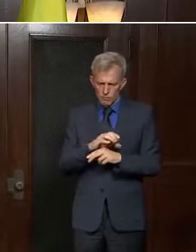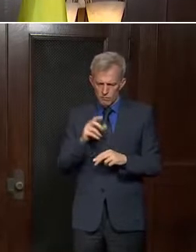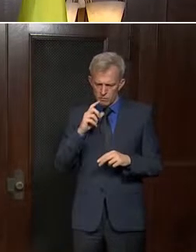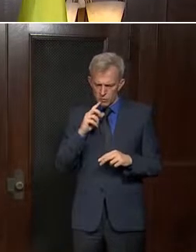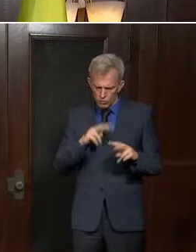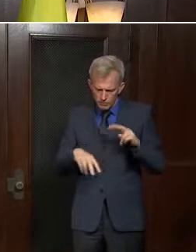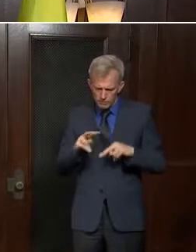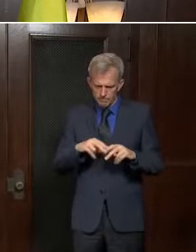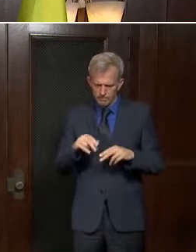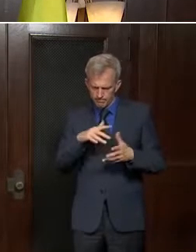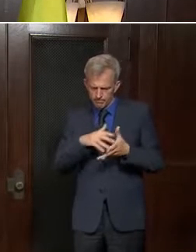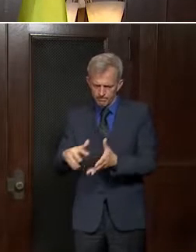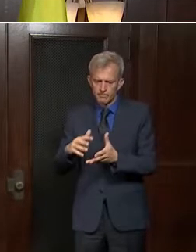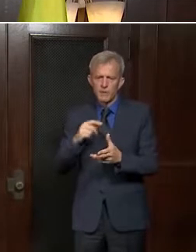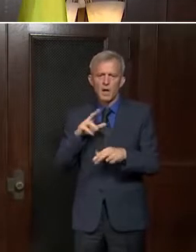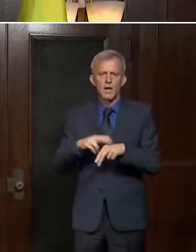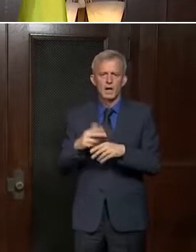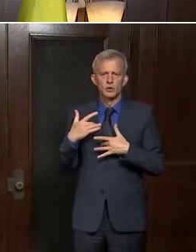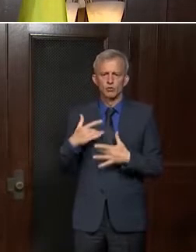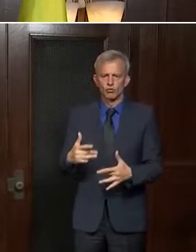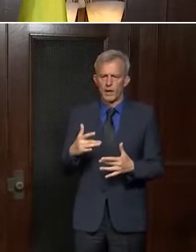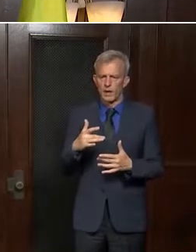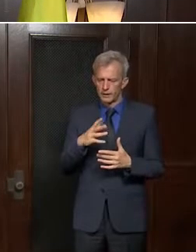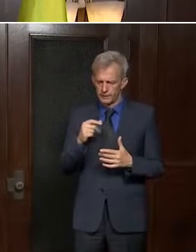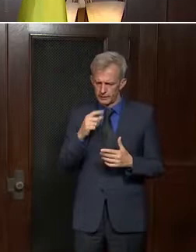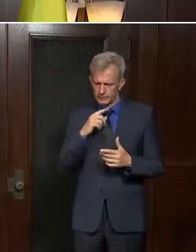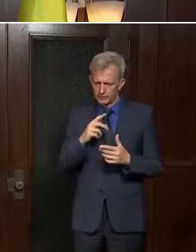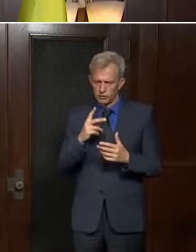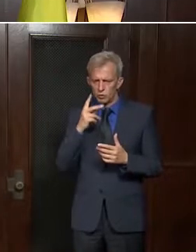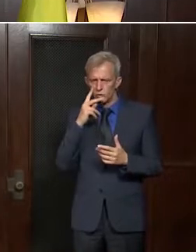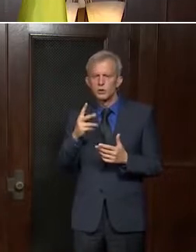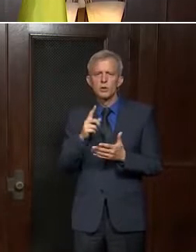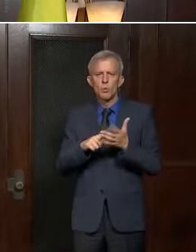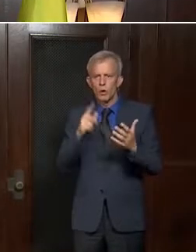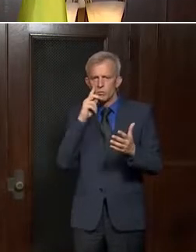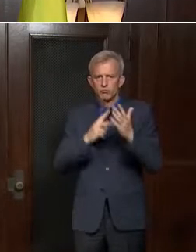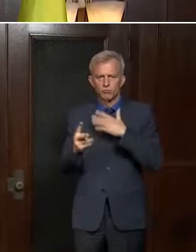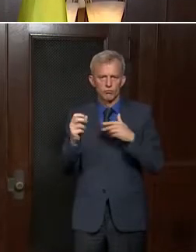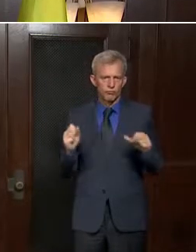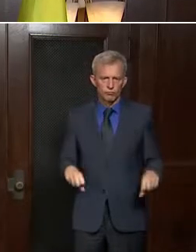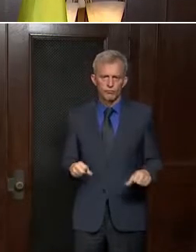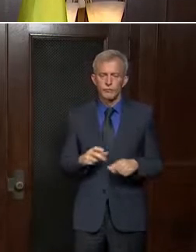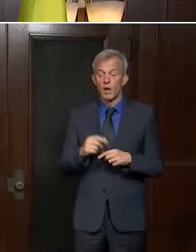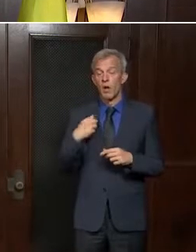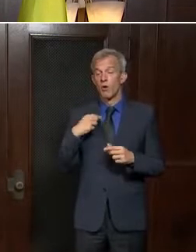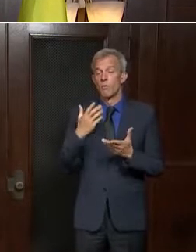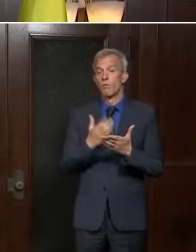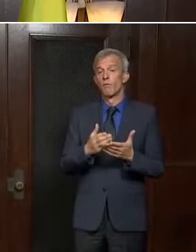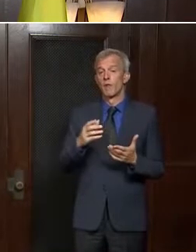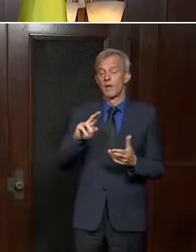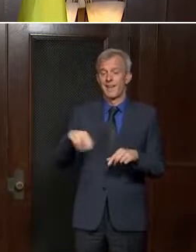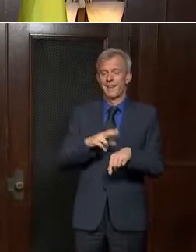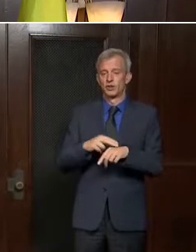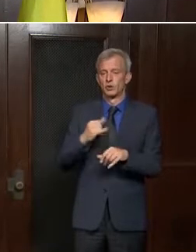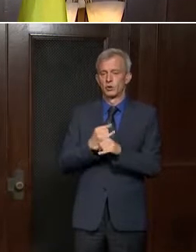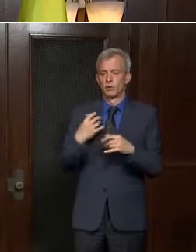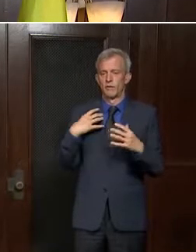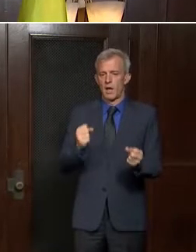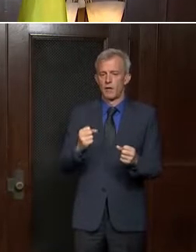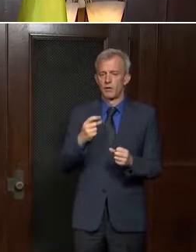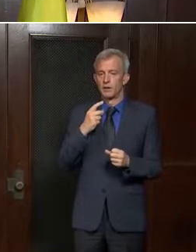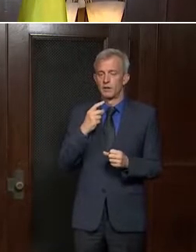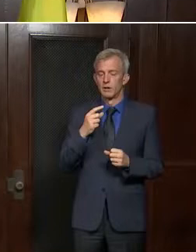local trends. The Institute for Health Metrics and Evaluation shows us that California may experience our peak hospitalizations